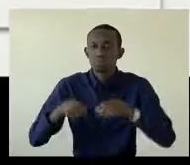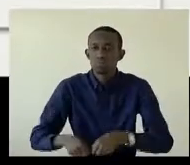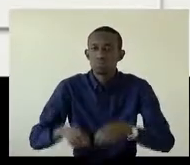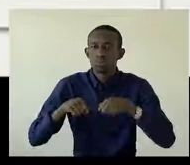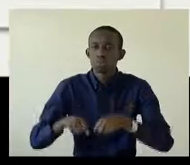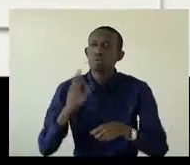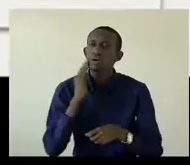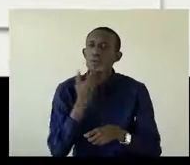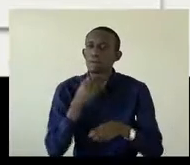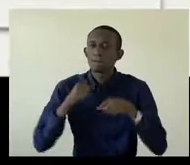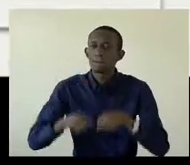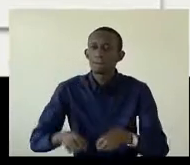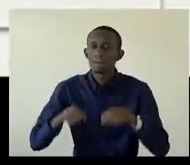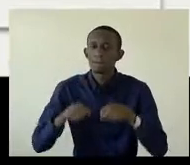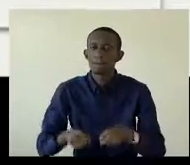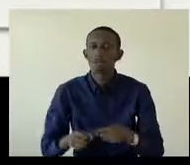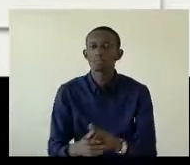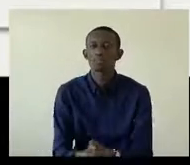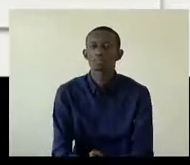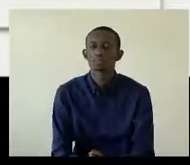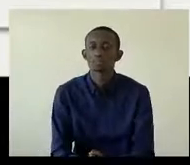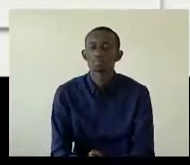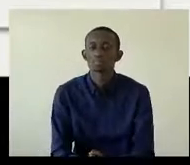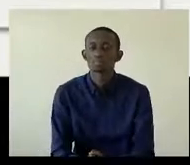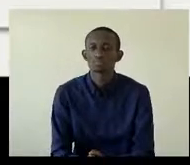I don't know how they call it in Kinyarwanda.